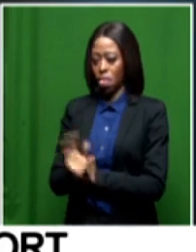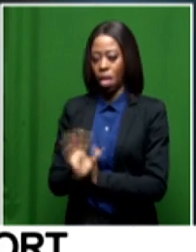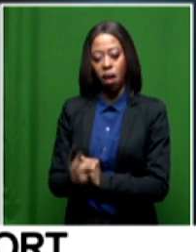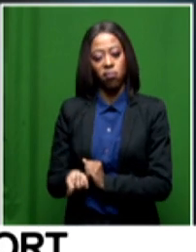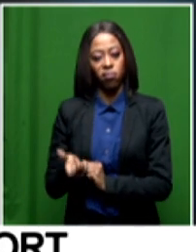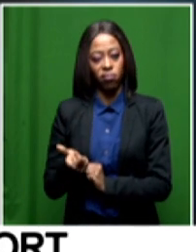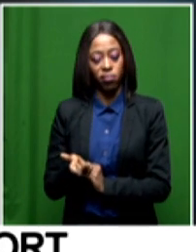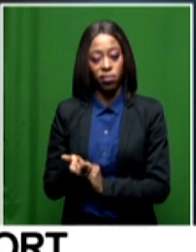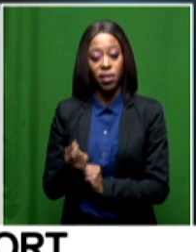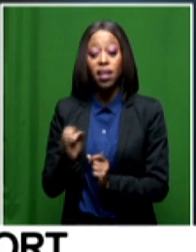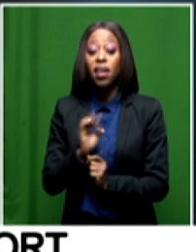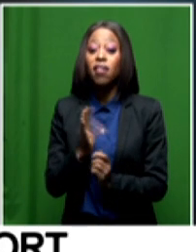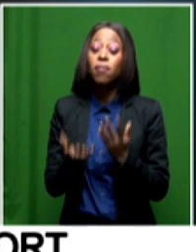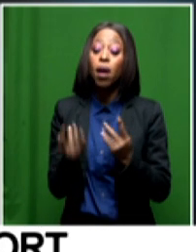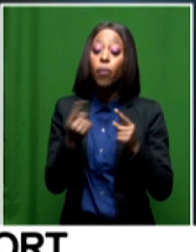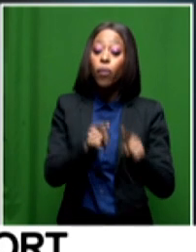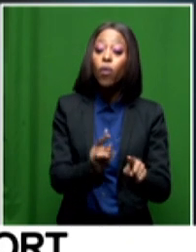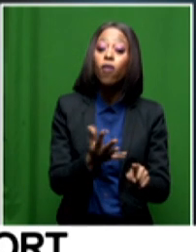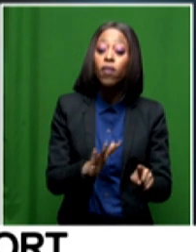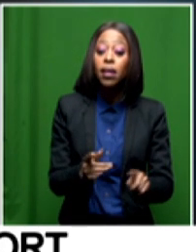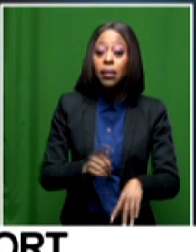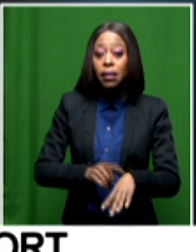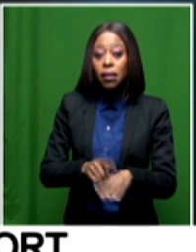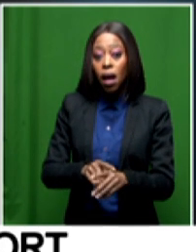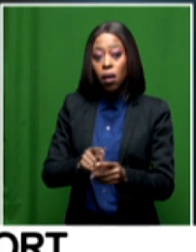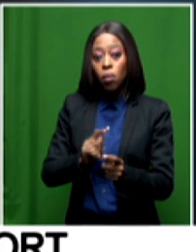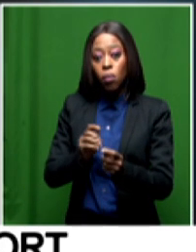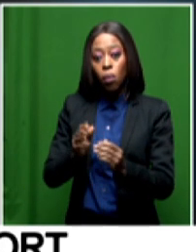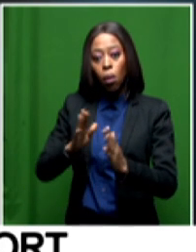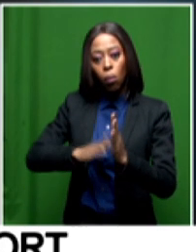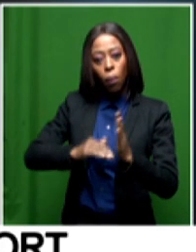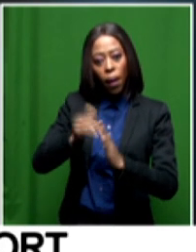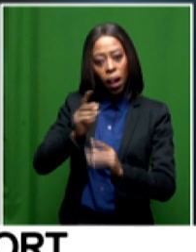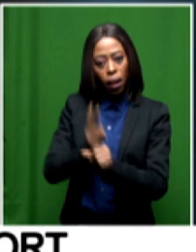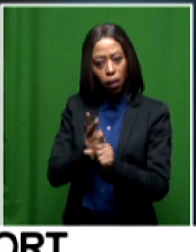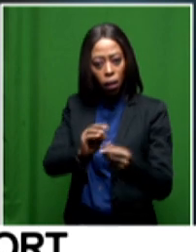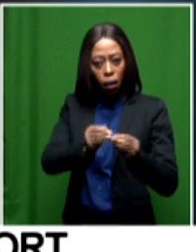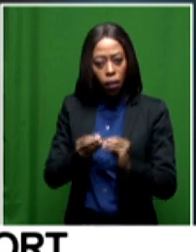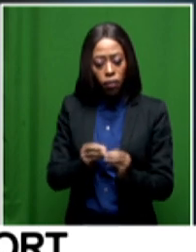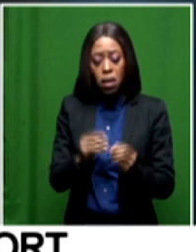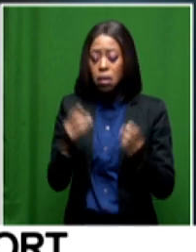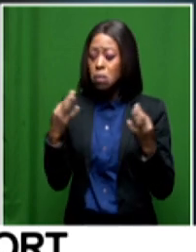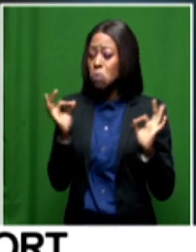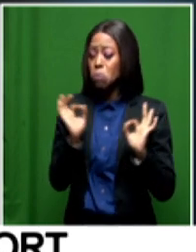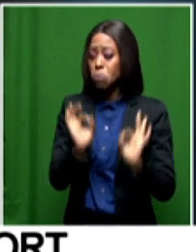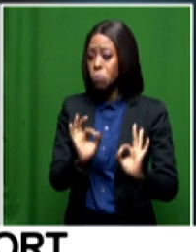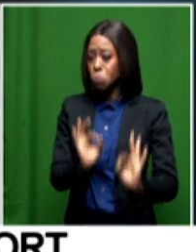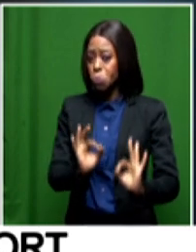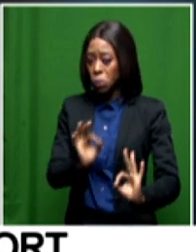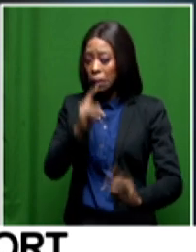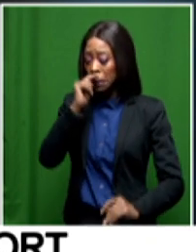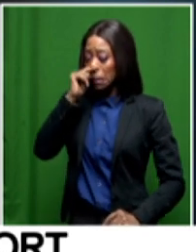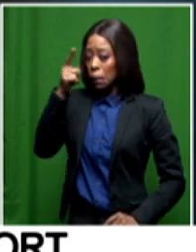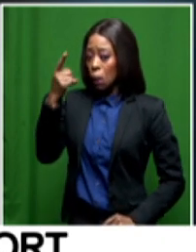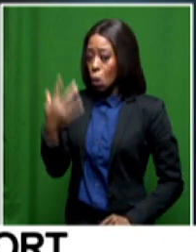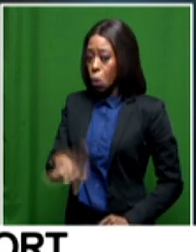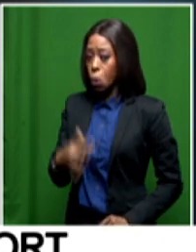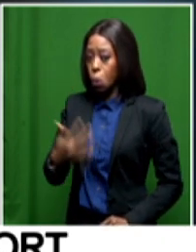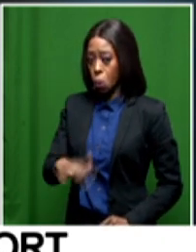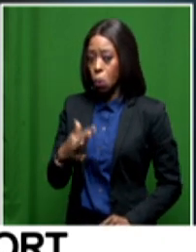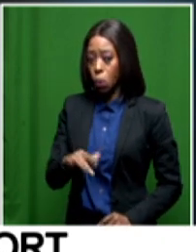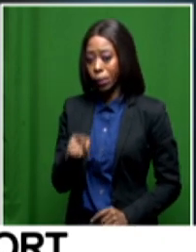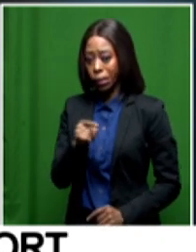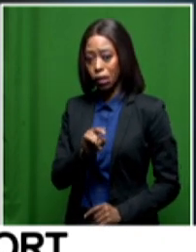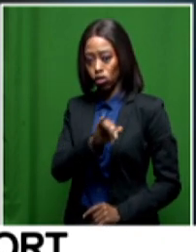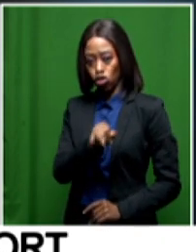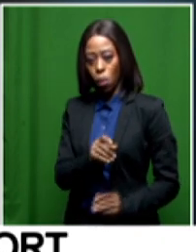to Kyalami since the revamp, the place is magnificent and is world class. That is first prize.